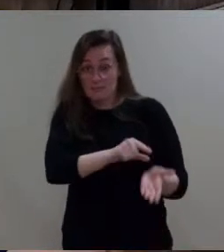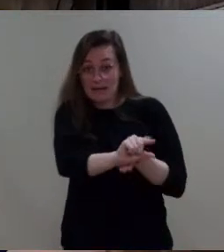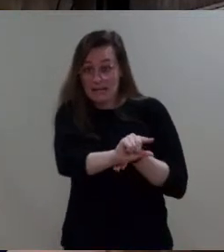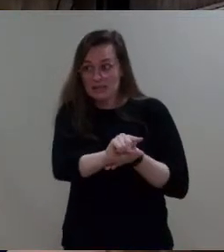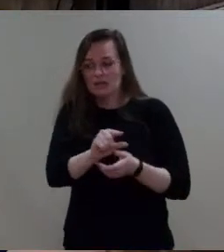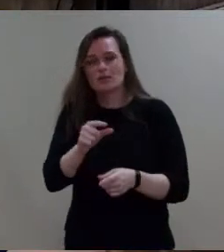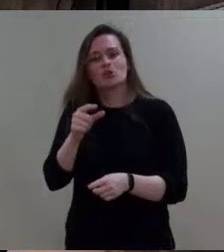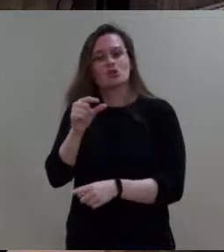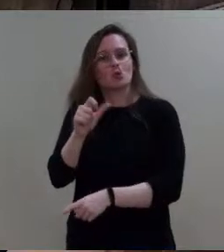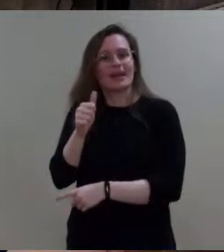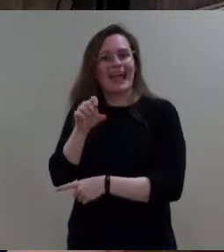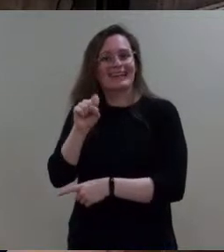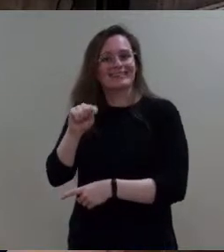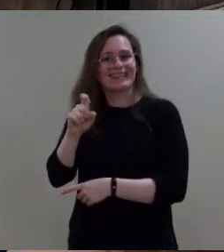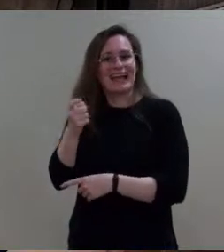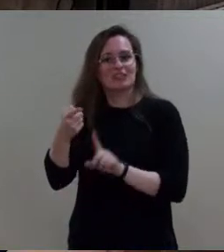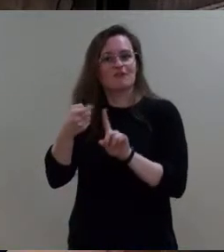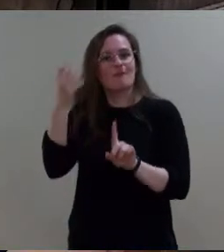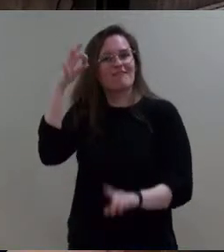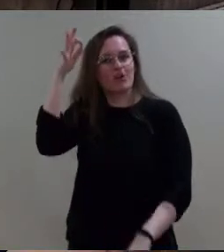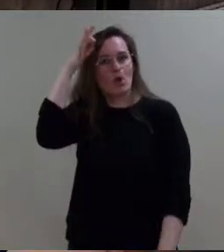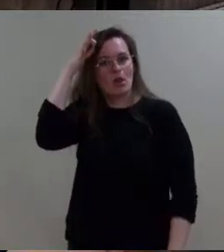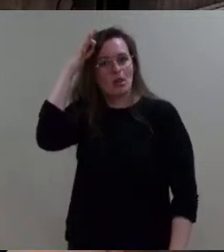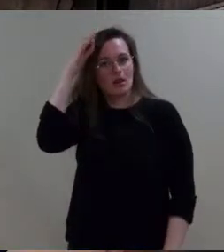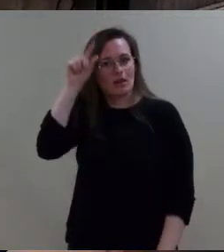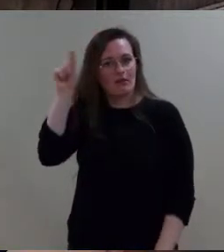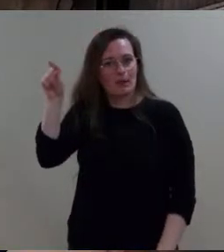government. Yep. It doesn't come through the province.